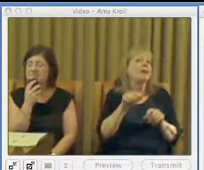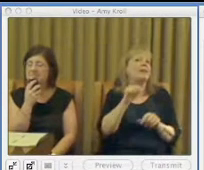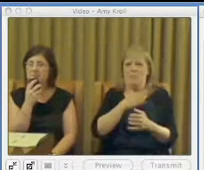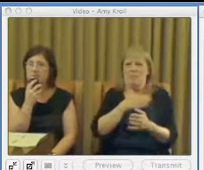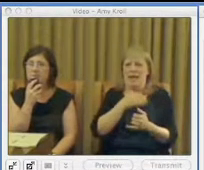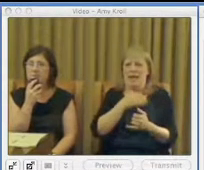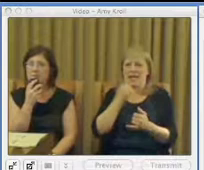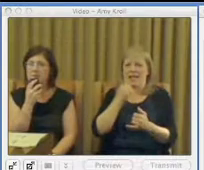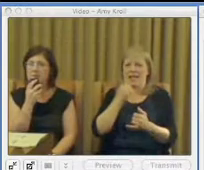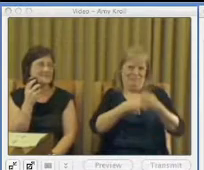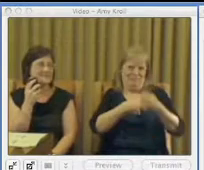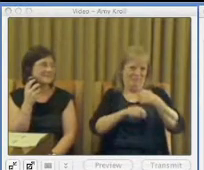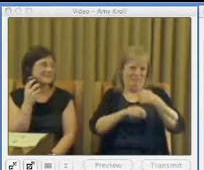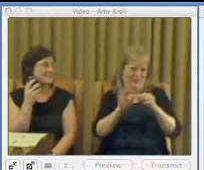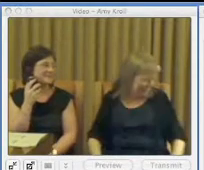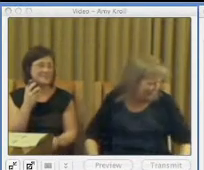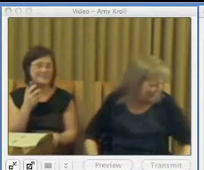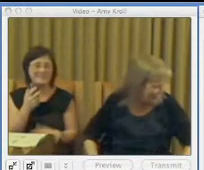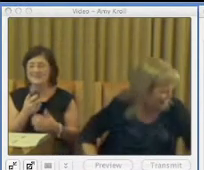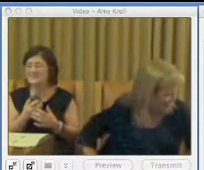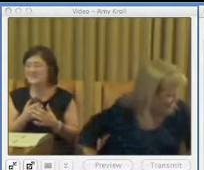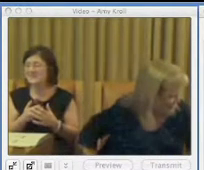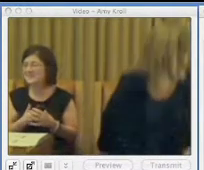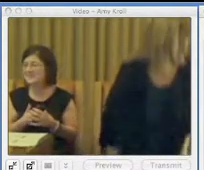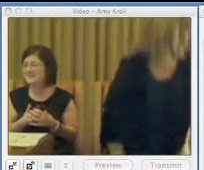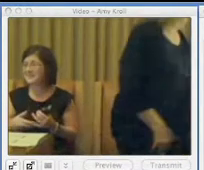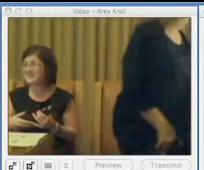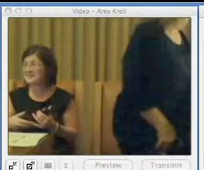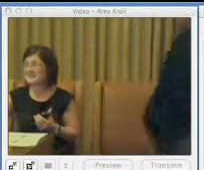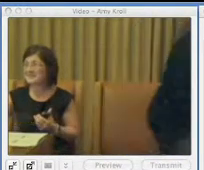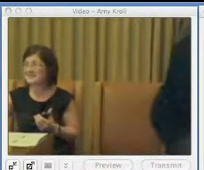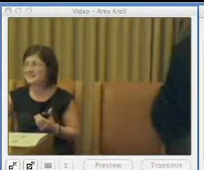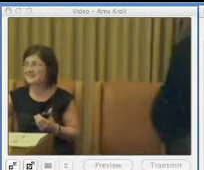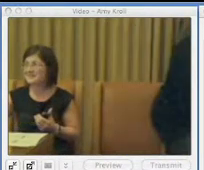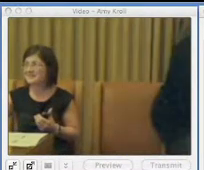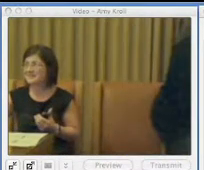I'll leave you with that thought for a moment while the interpreters swap.